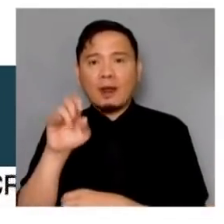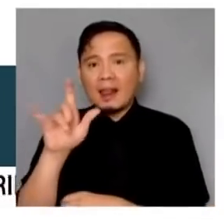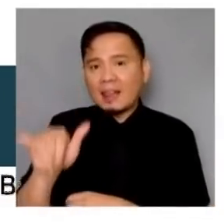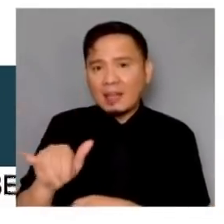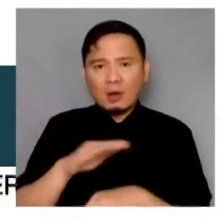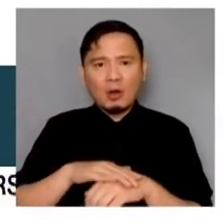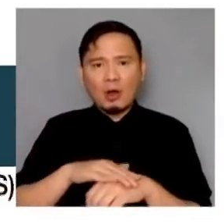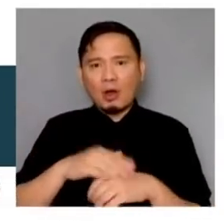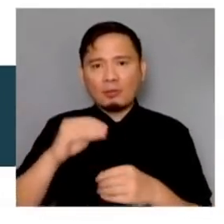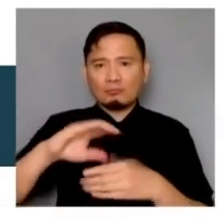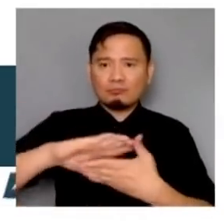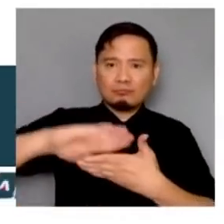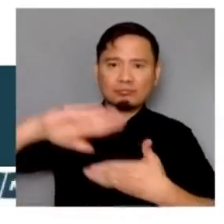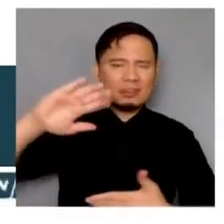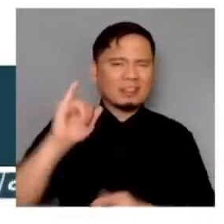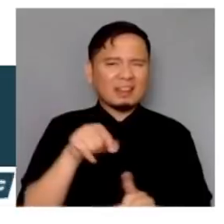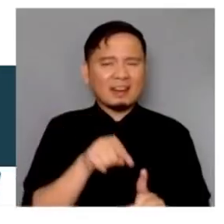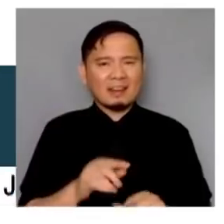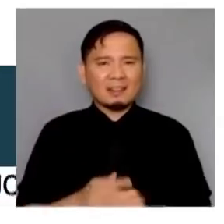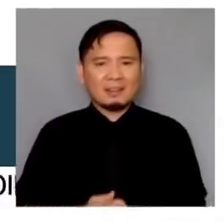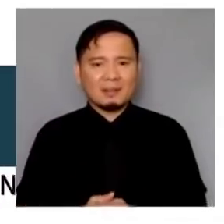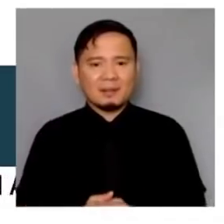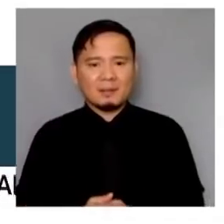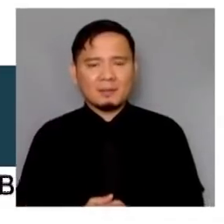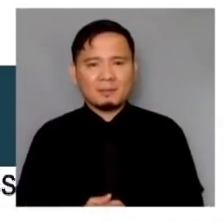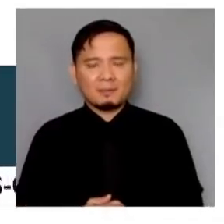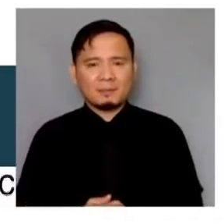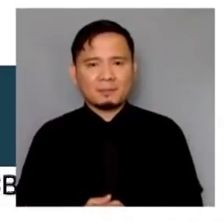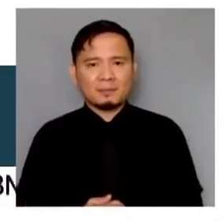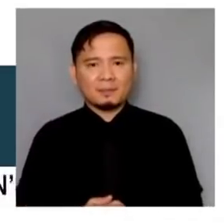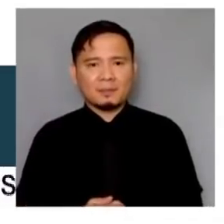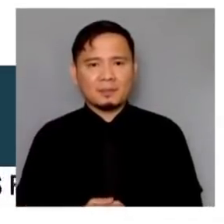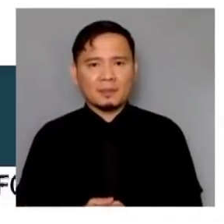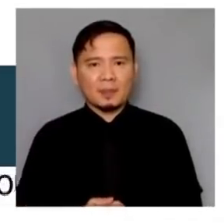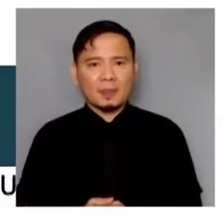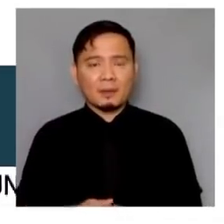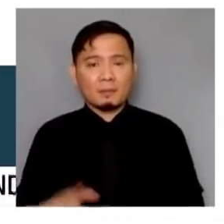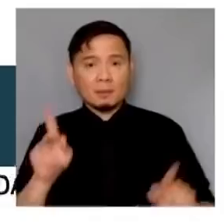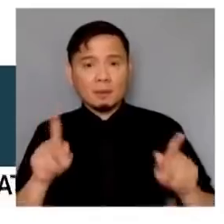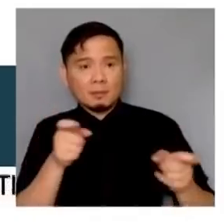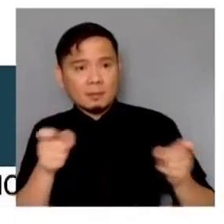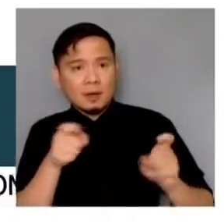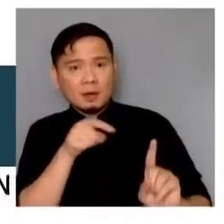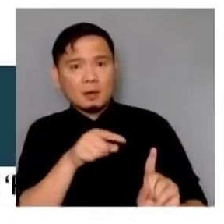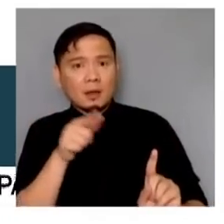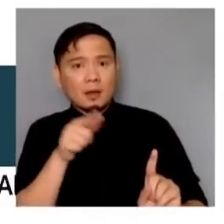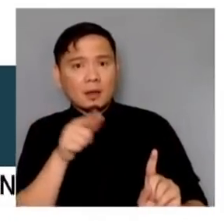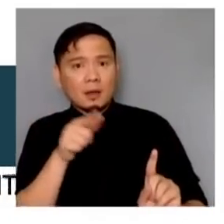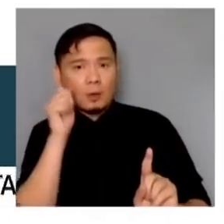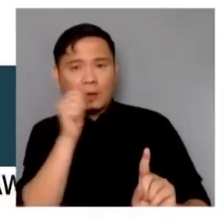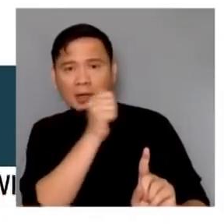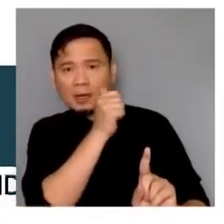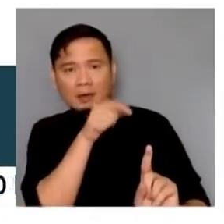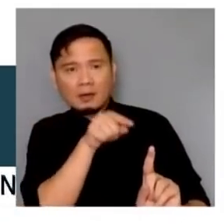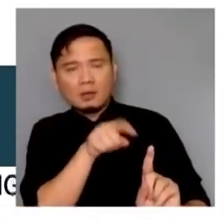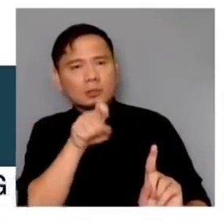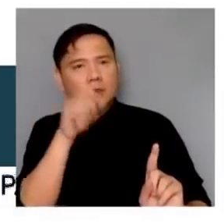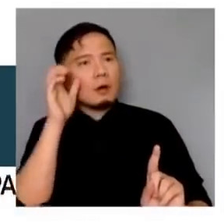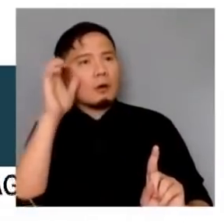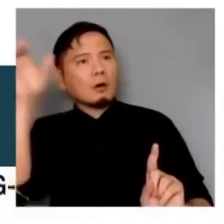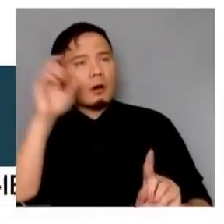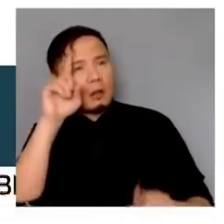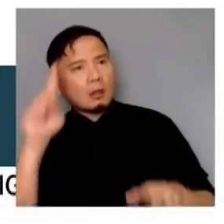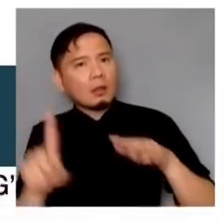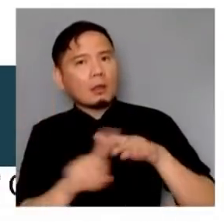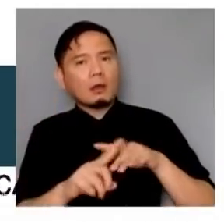The team handling the vice presidential campaign of Lito Atienza should come up with concepts like this one,